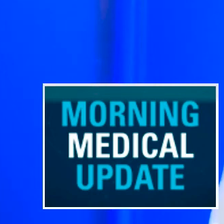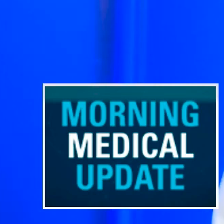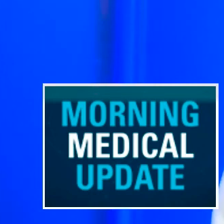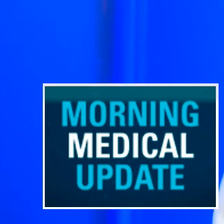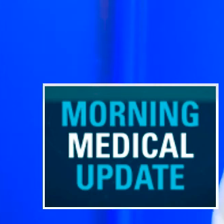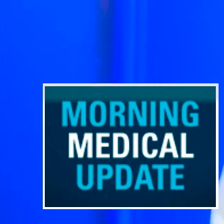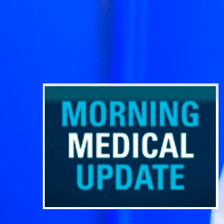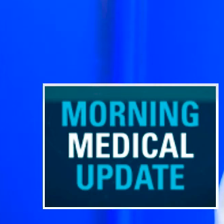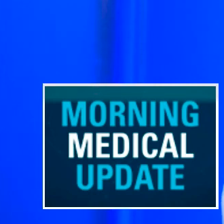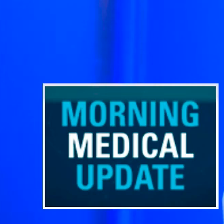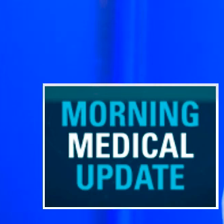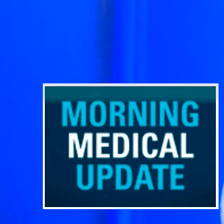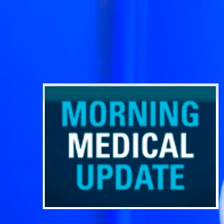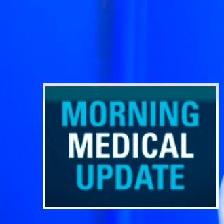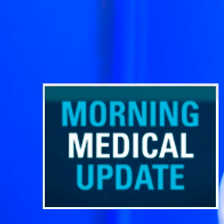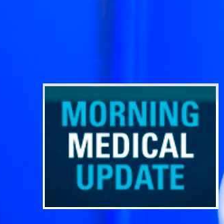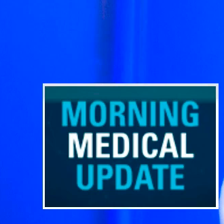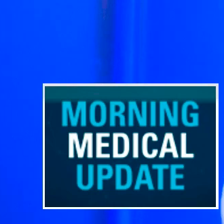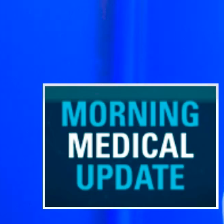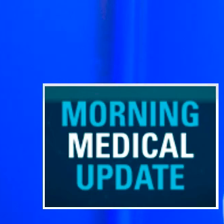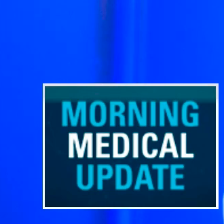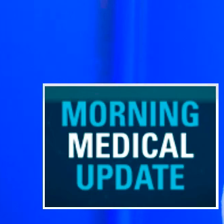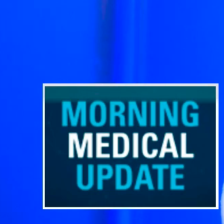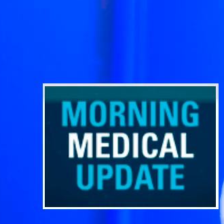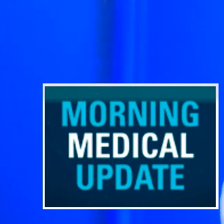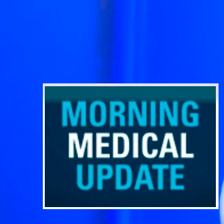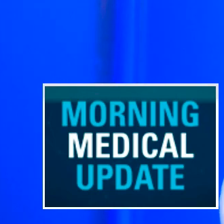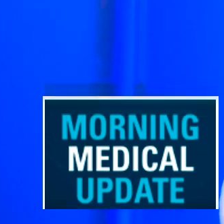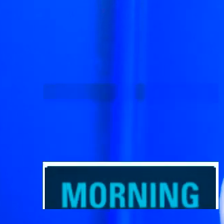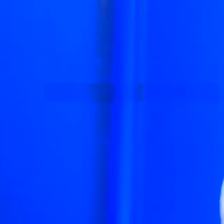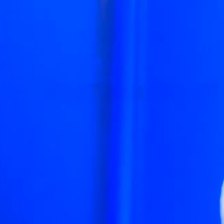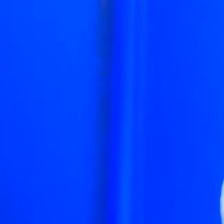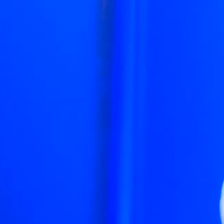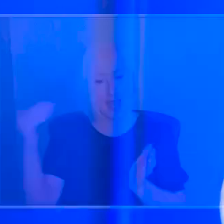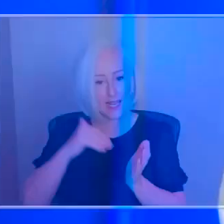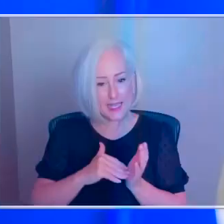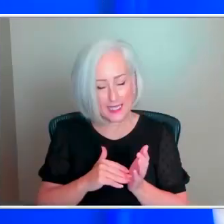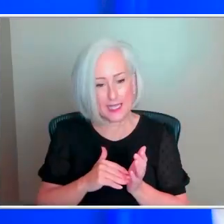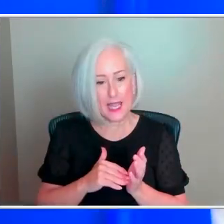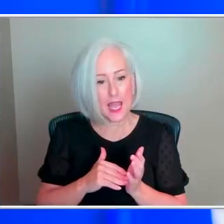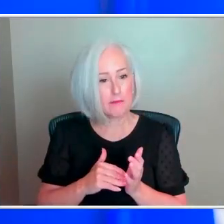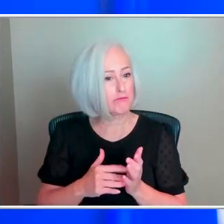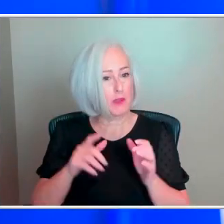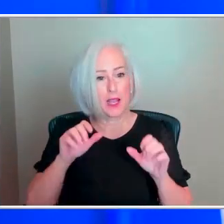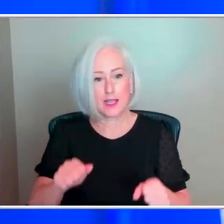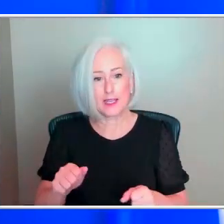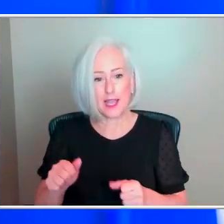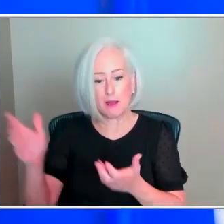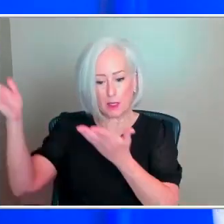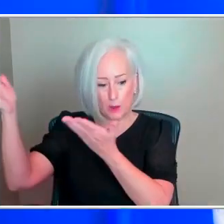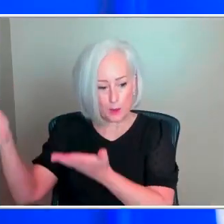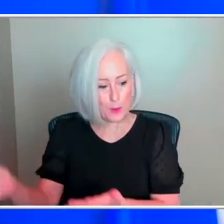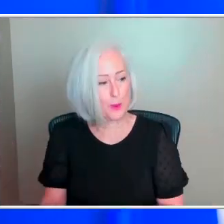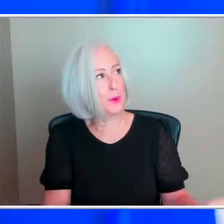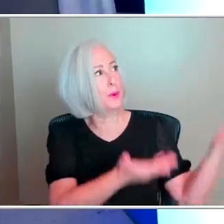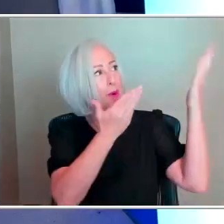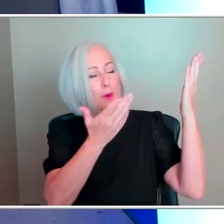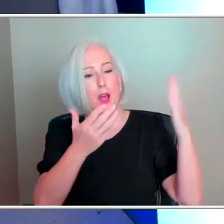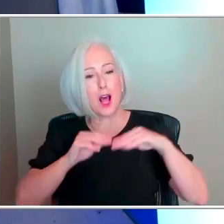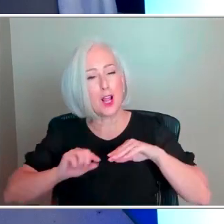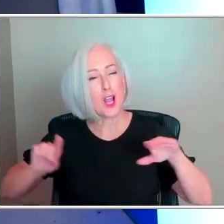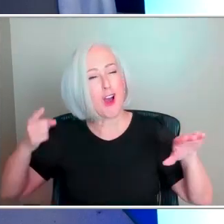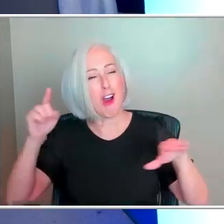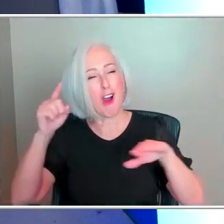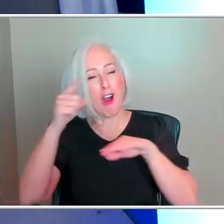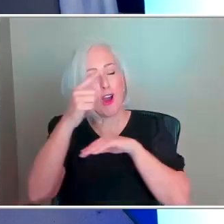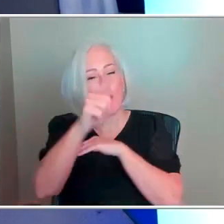different sources. And again, and it can be carried a long ways. So because but the smaller